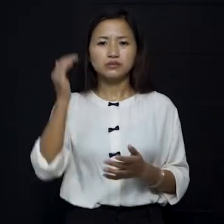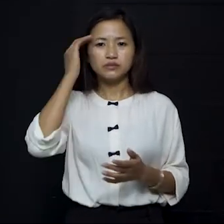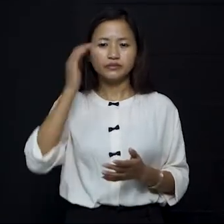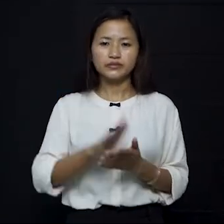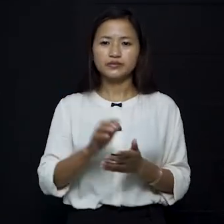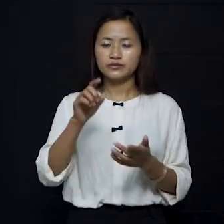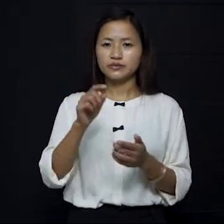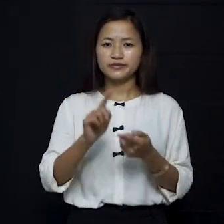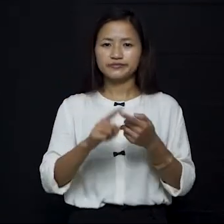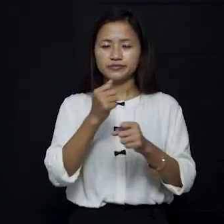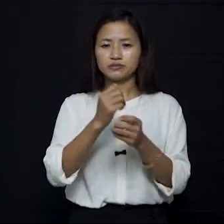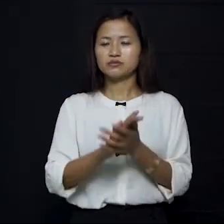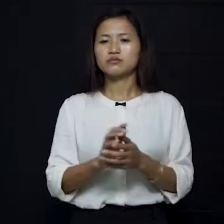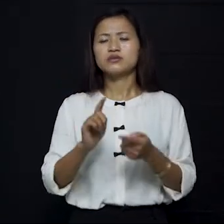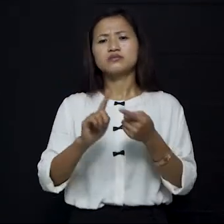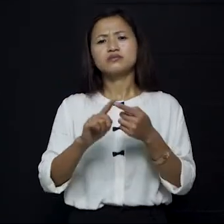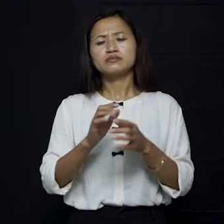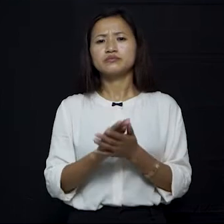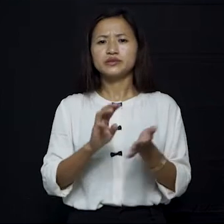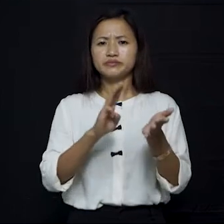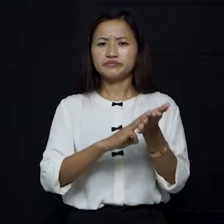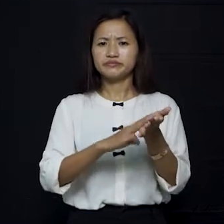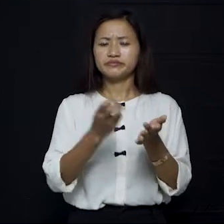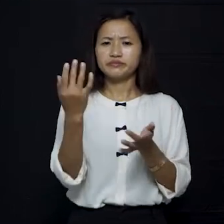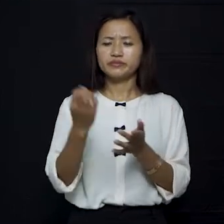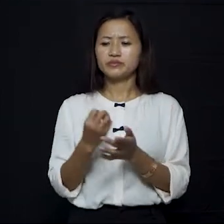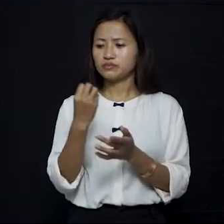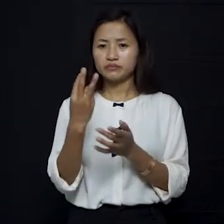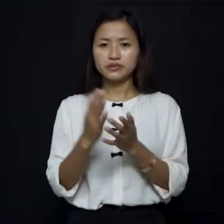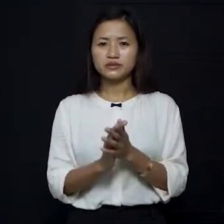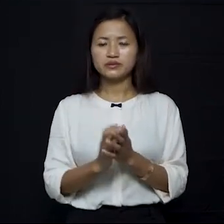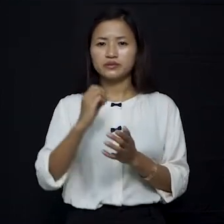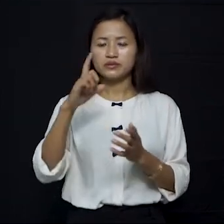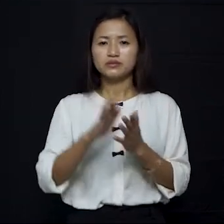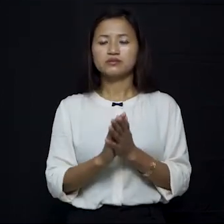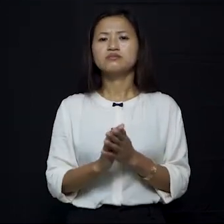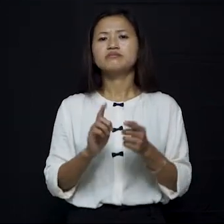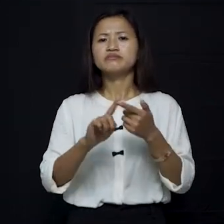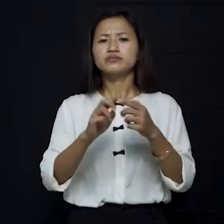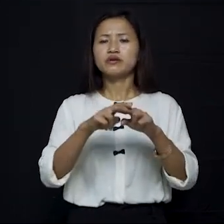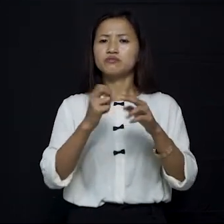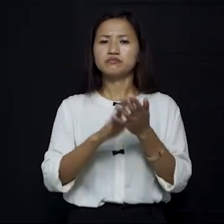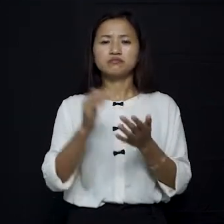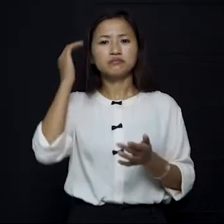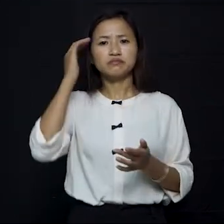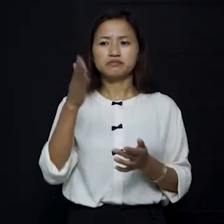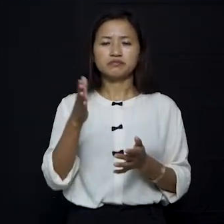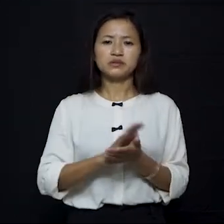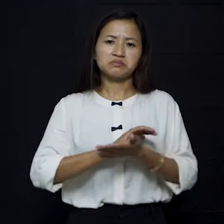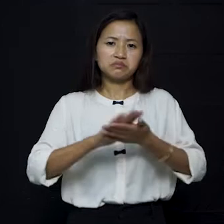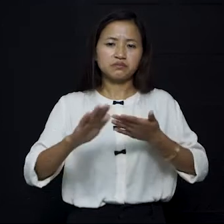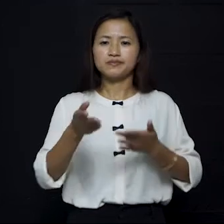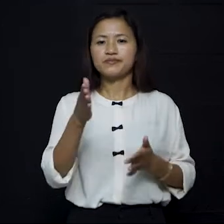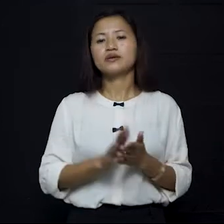take the example of your maths class, unless you know the formula, even if the question appears very simple, right, you cannot solve